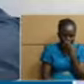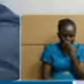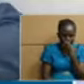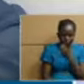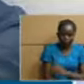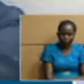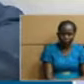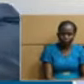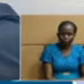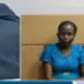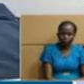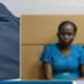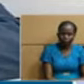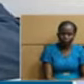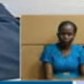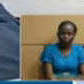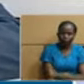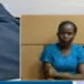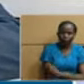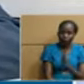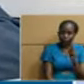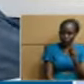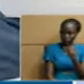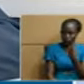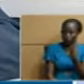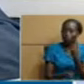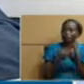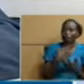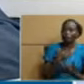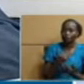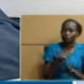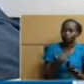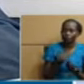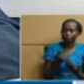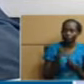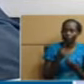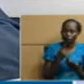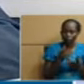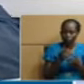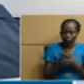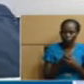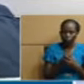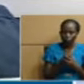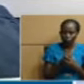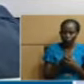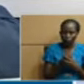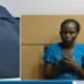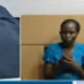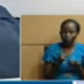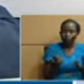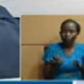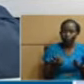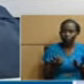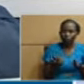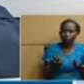Well, first and foremost, you need to look at it from two perspectives. The first perspective, there is midterm access